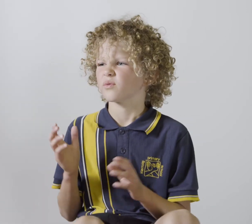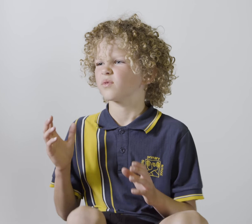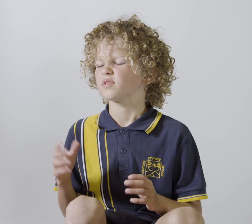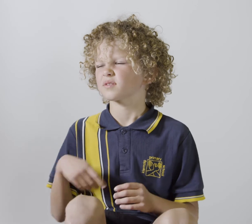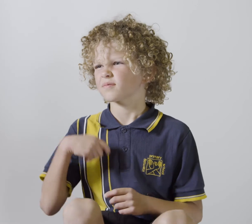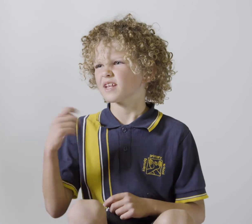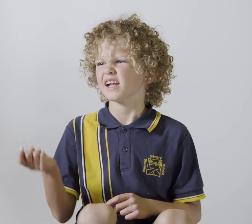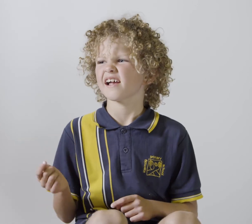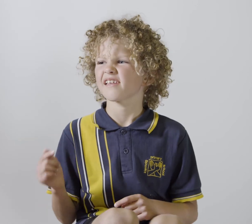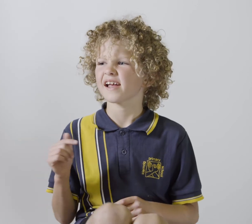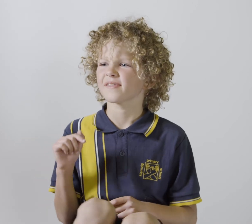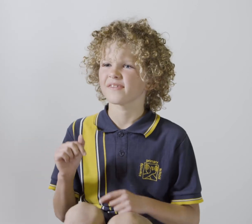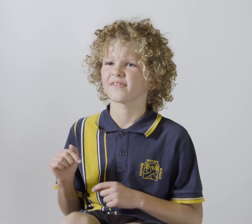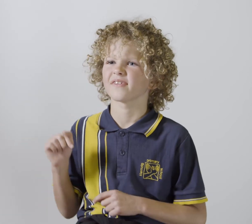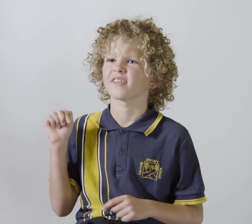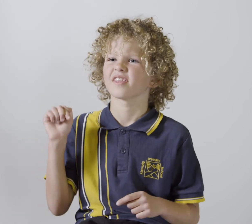It's like,